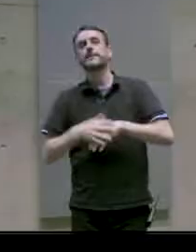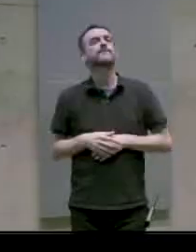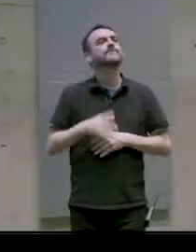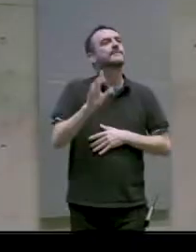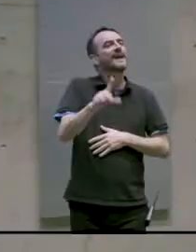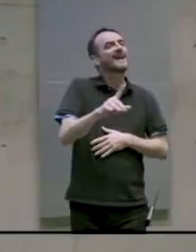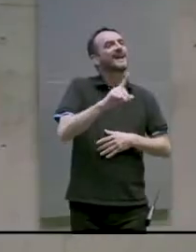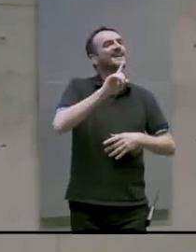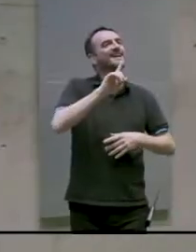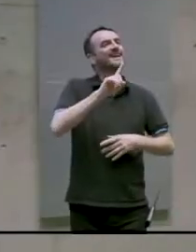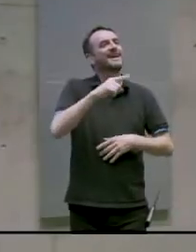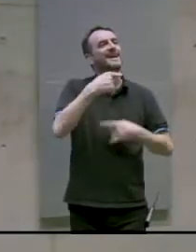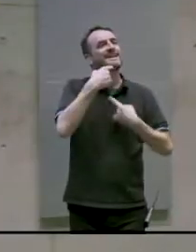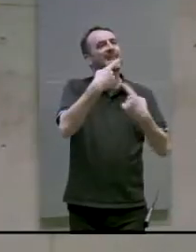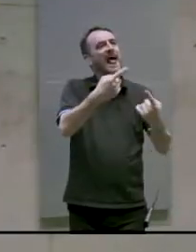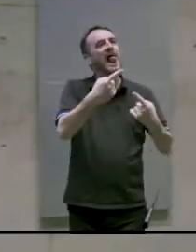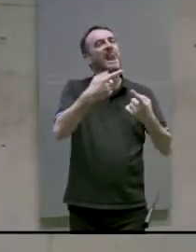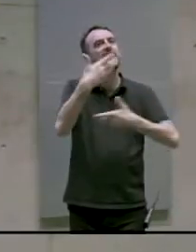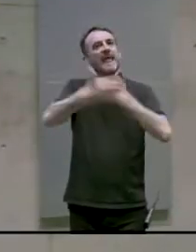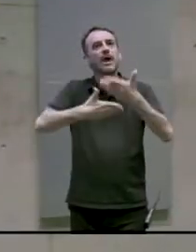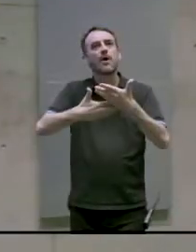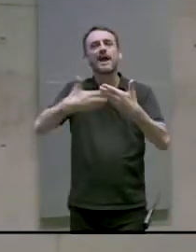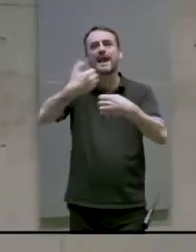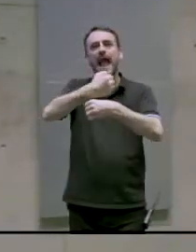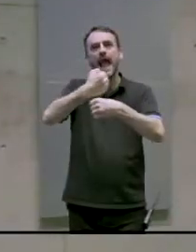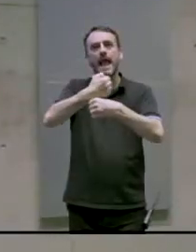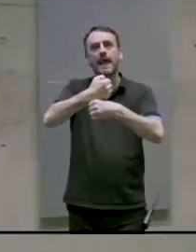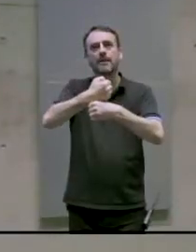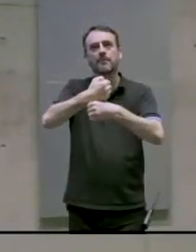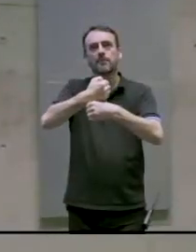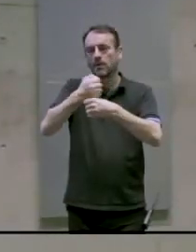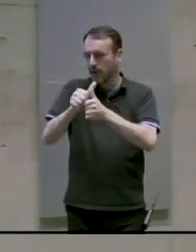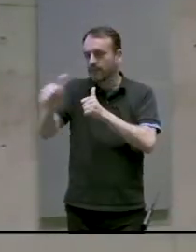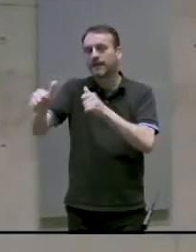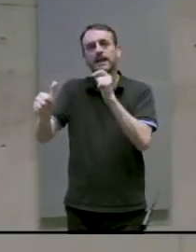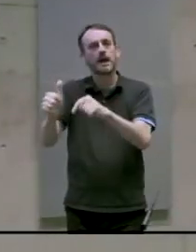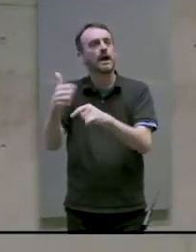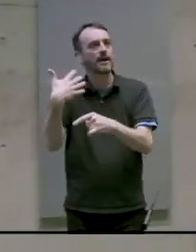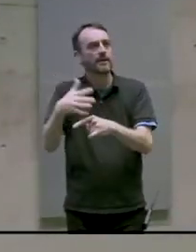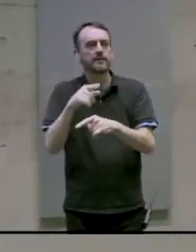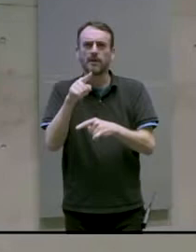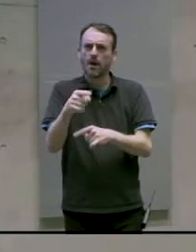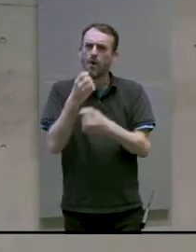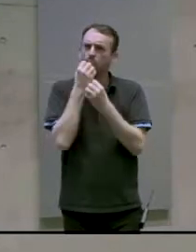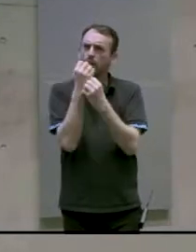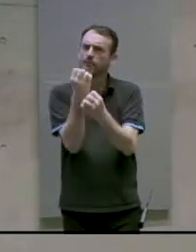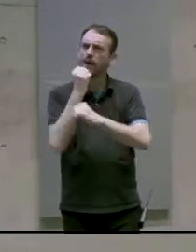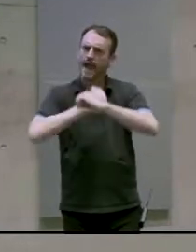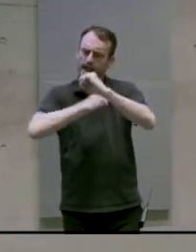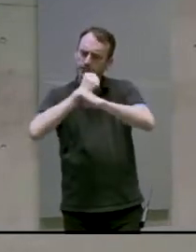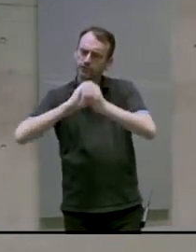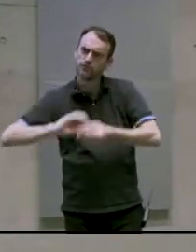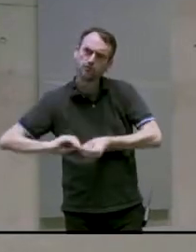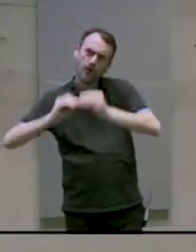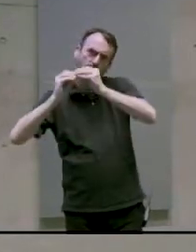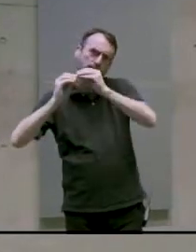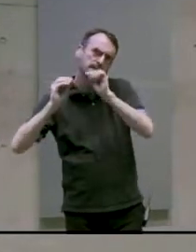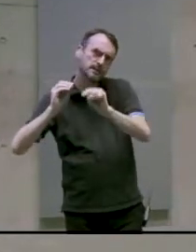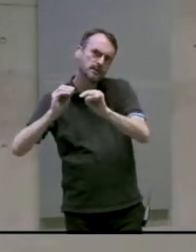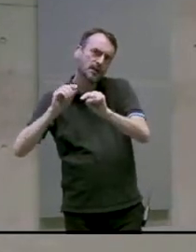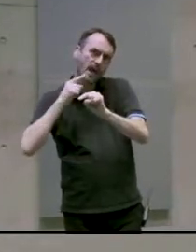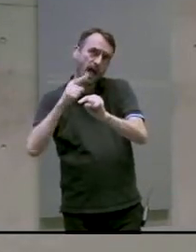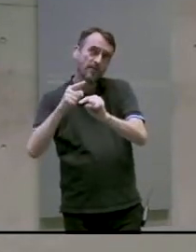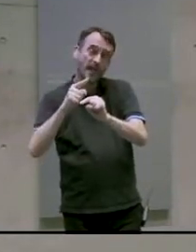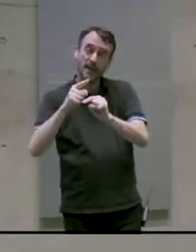Telltale Games did an amazing thing where they created an absolutely wonderful engine, got very clever, talented